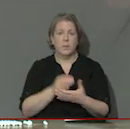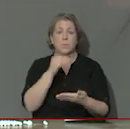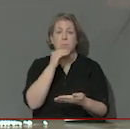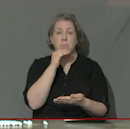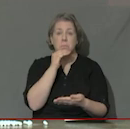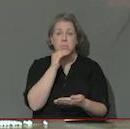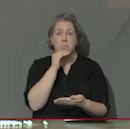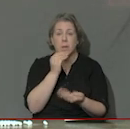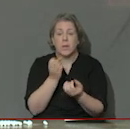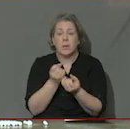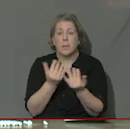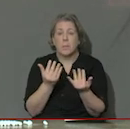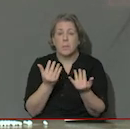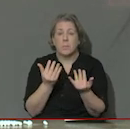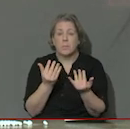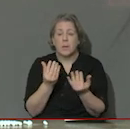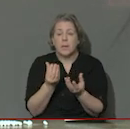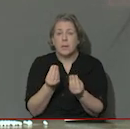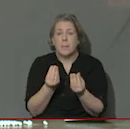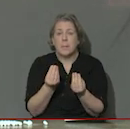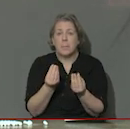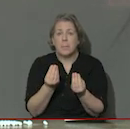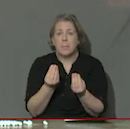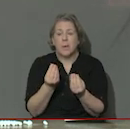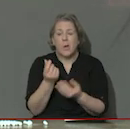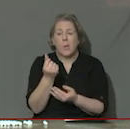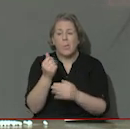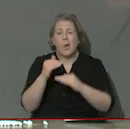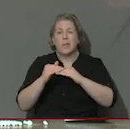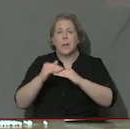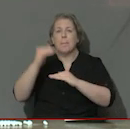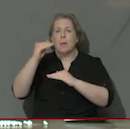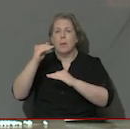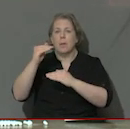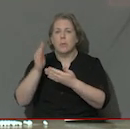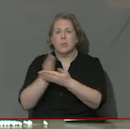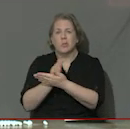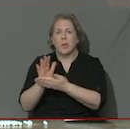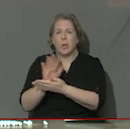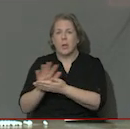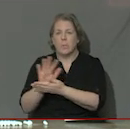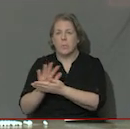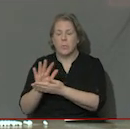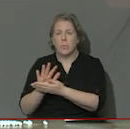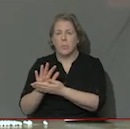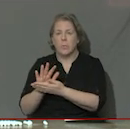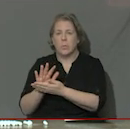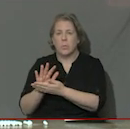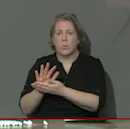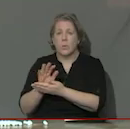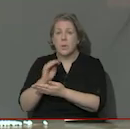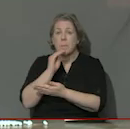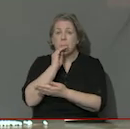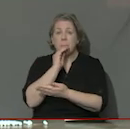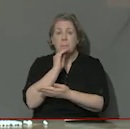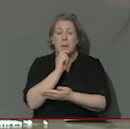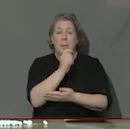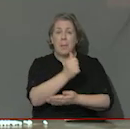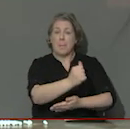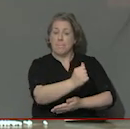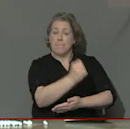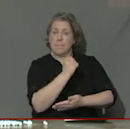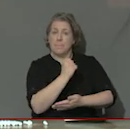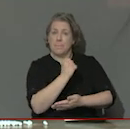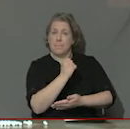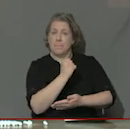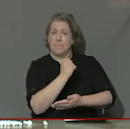the figure for the price above the average shares. So what do we know if our bought back happened